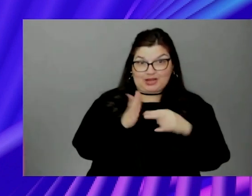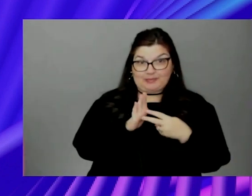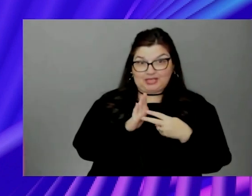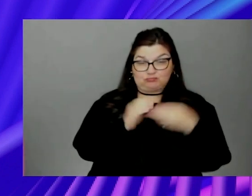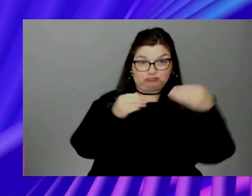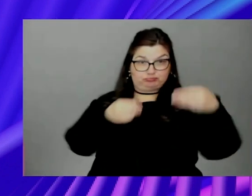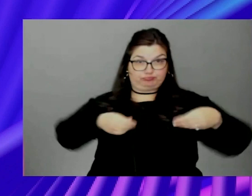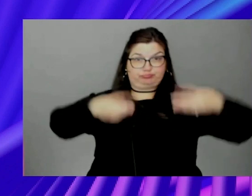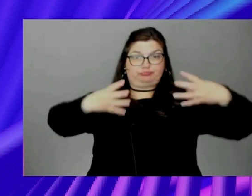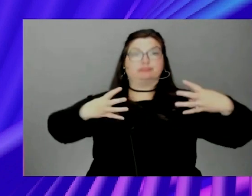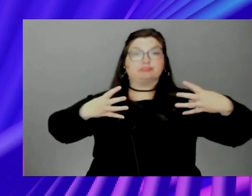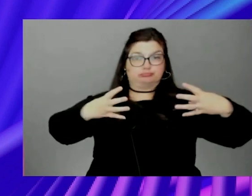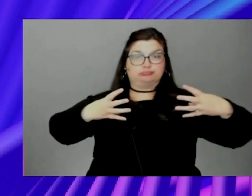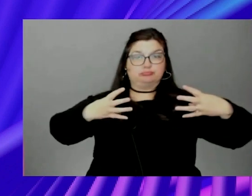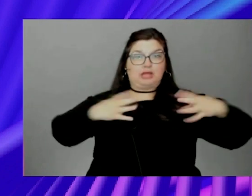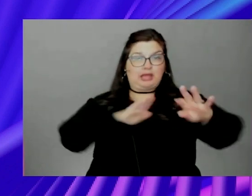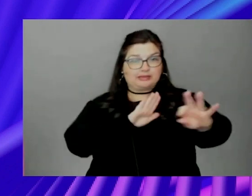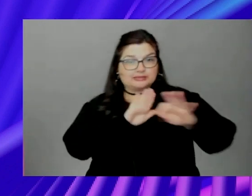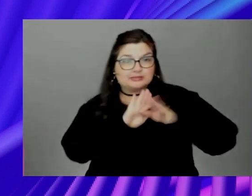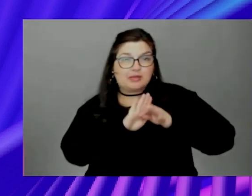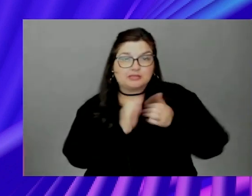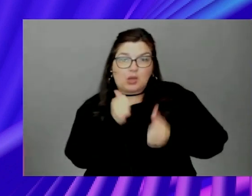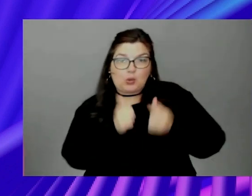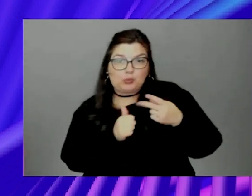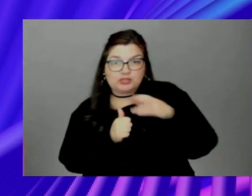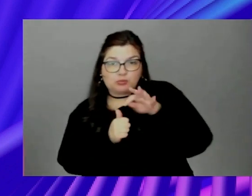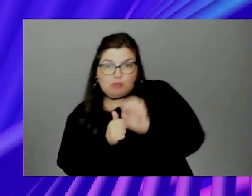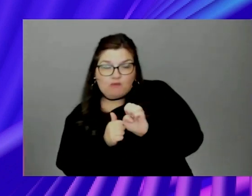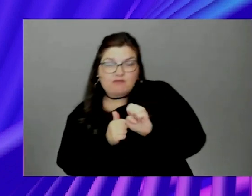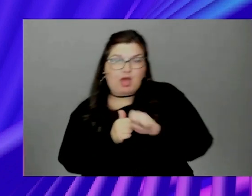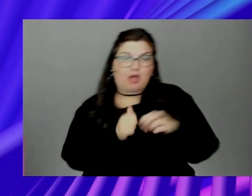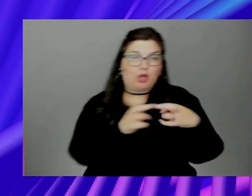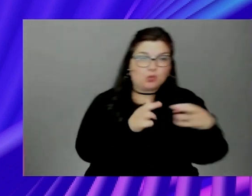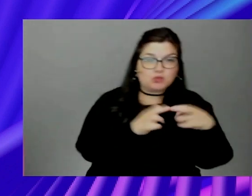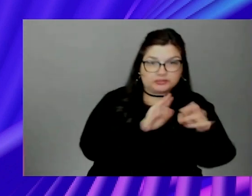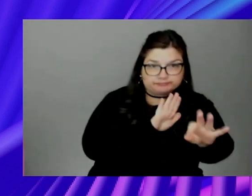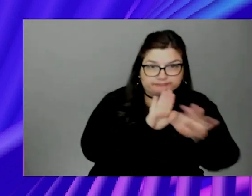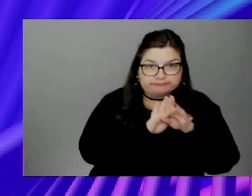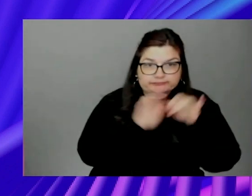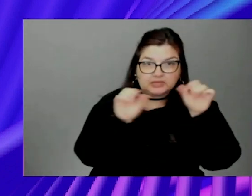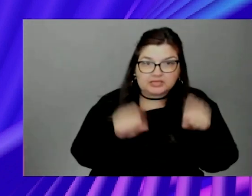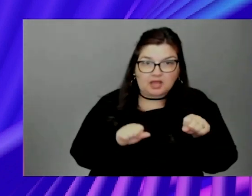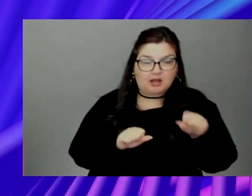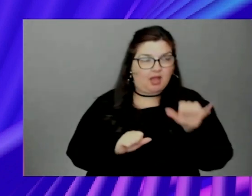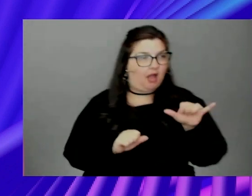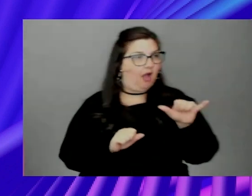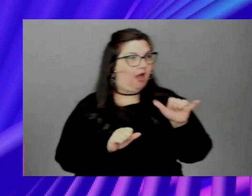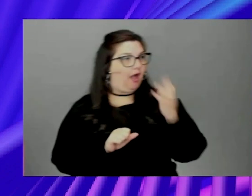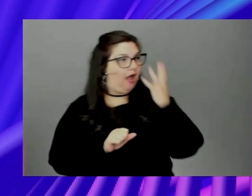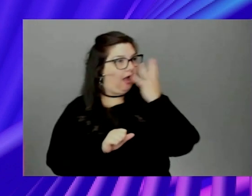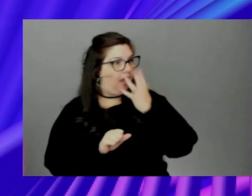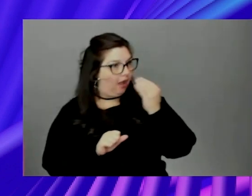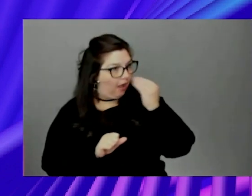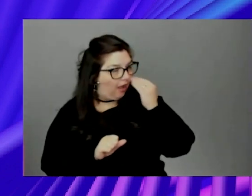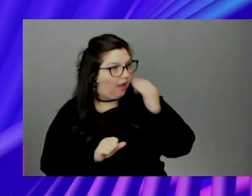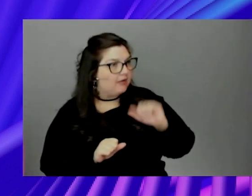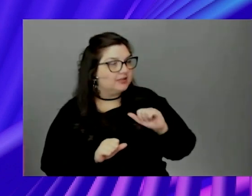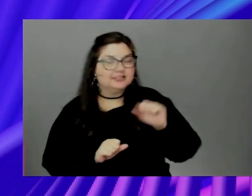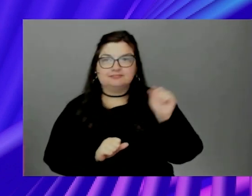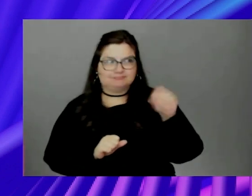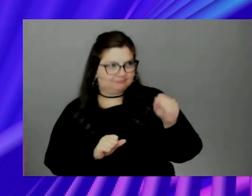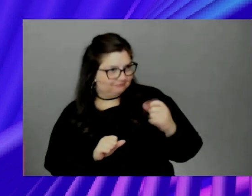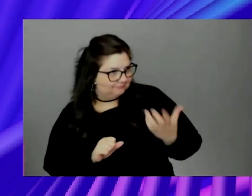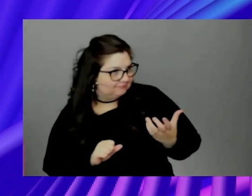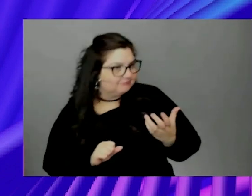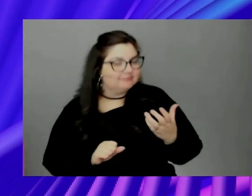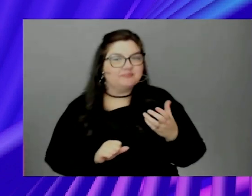see I can specify which profile I want, which region, sort of familiar. all the settings, right? Mm-hmm. And we have